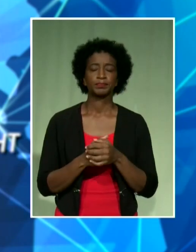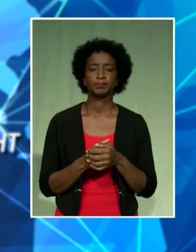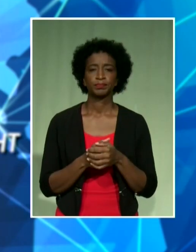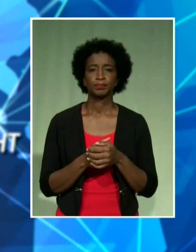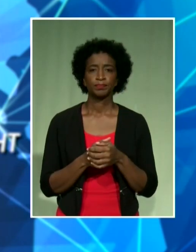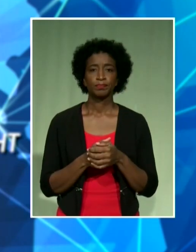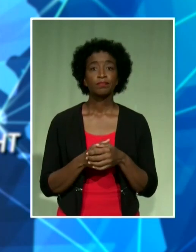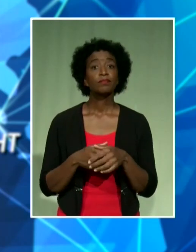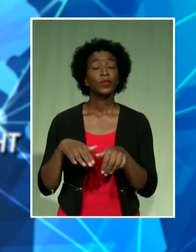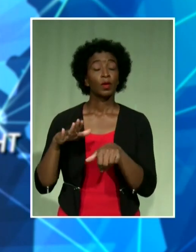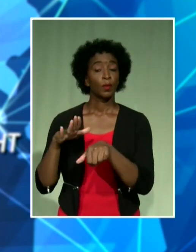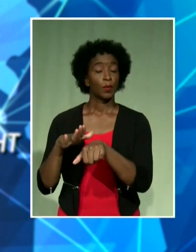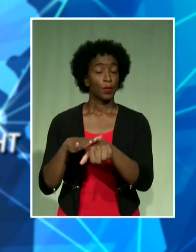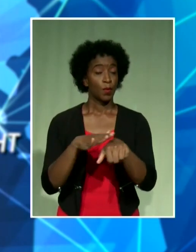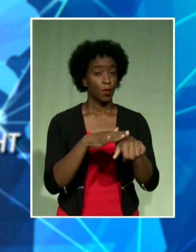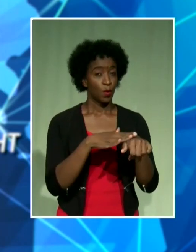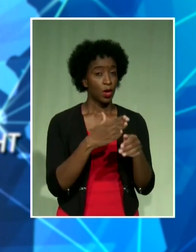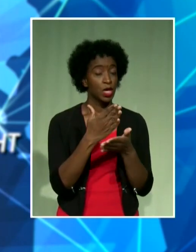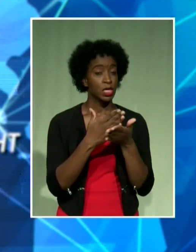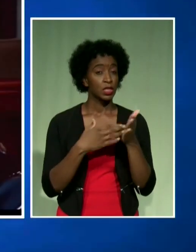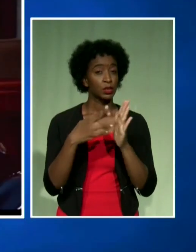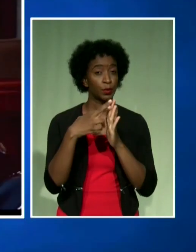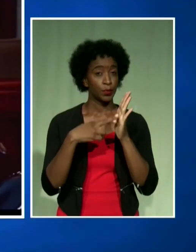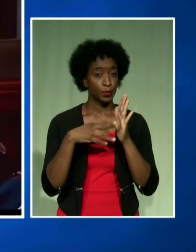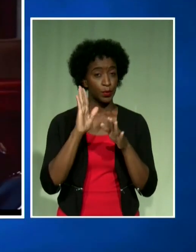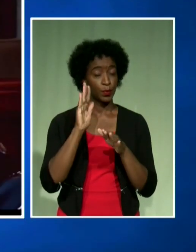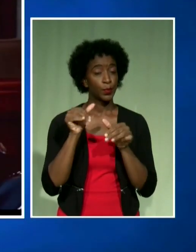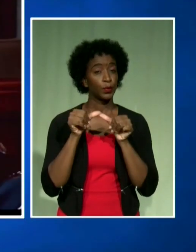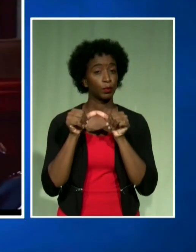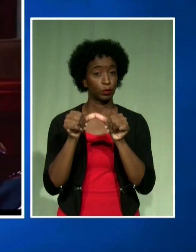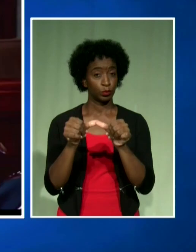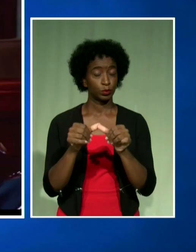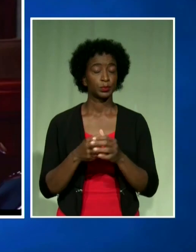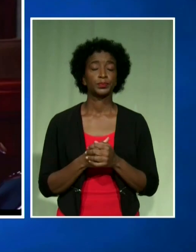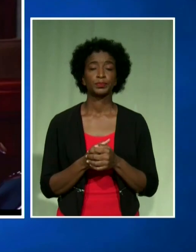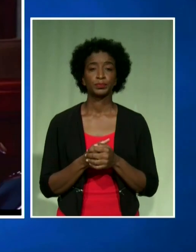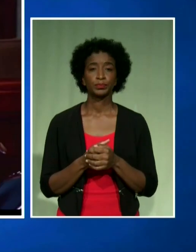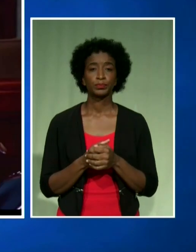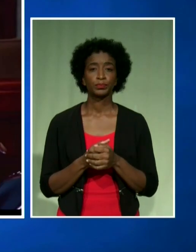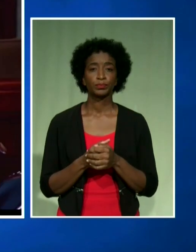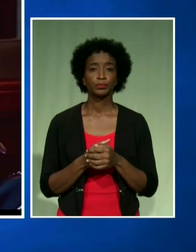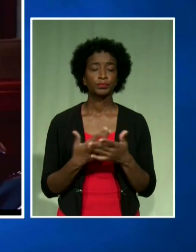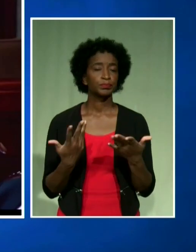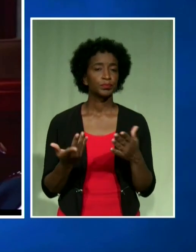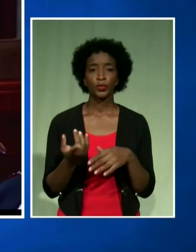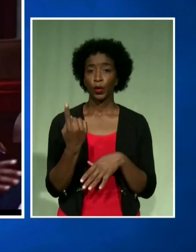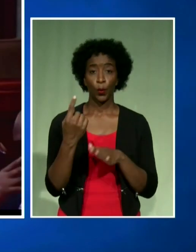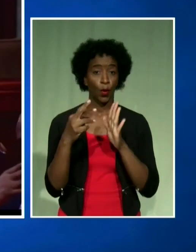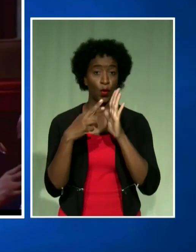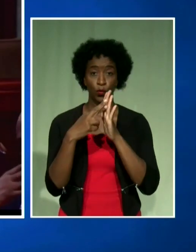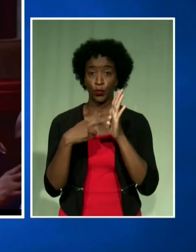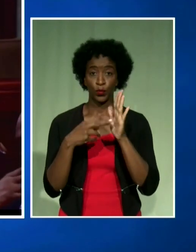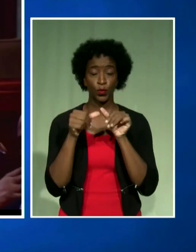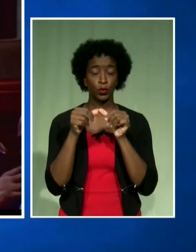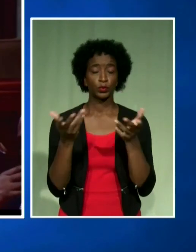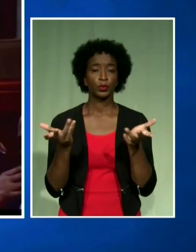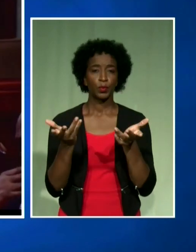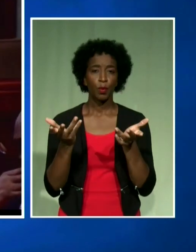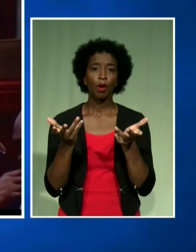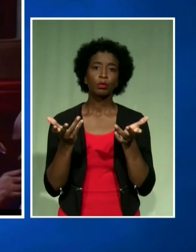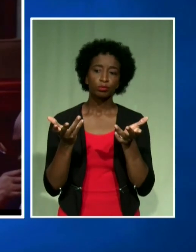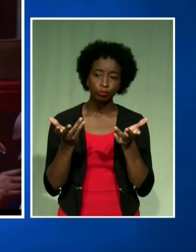warned some measures will remain. One obviously has to do with the indoor mask wearing, which we